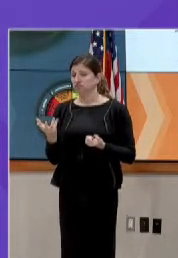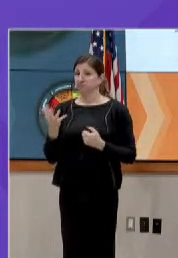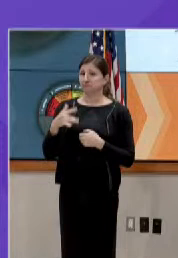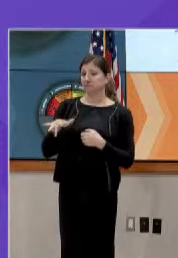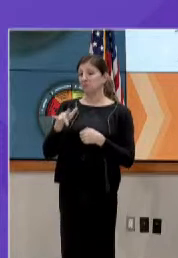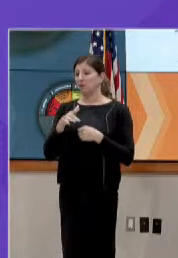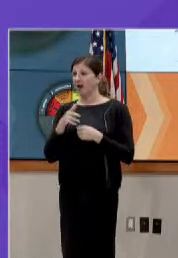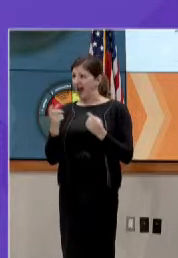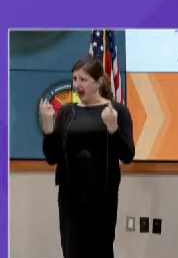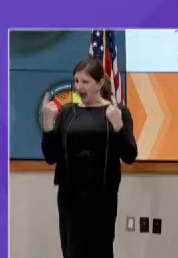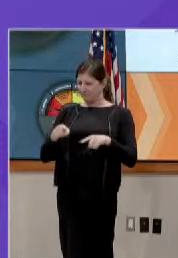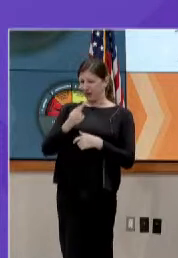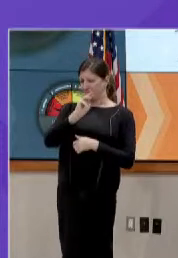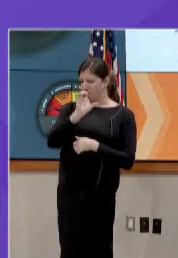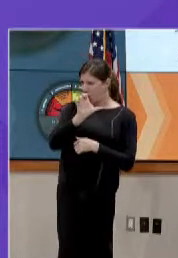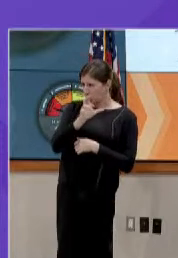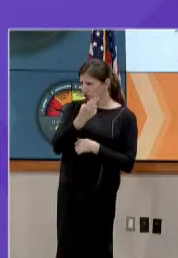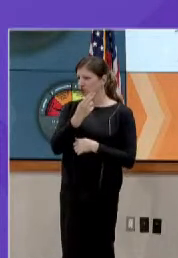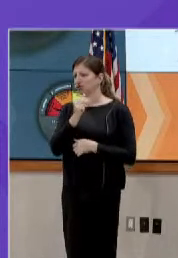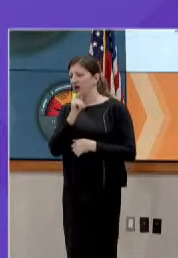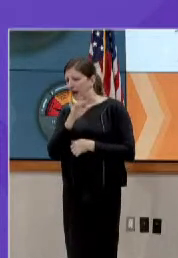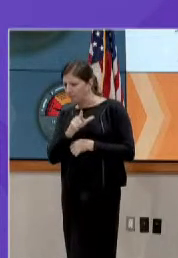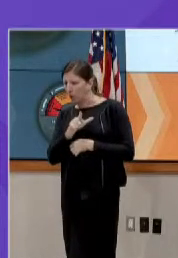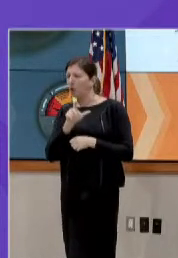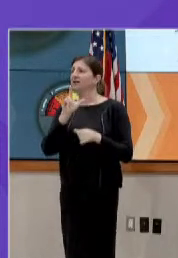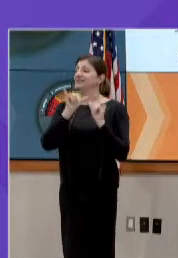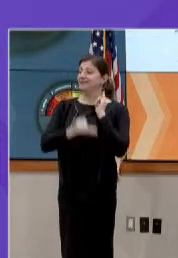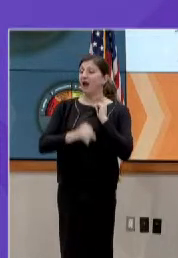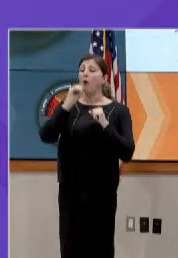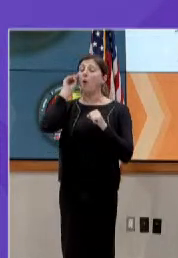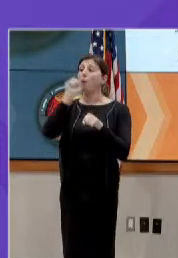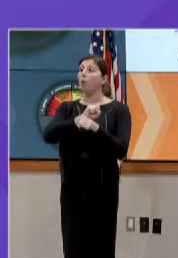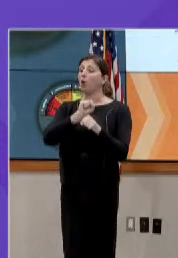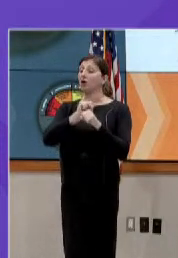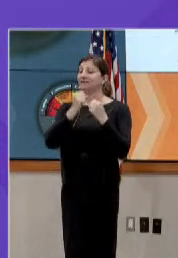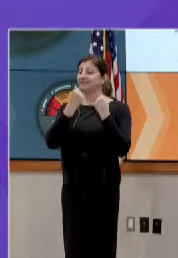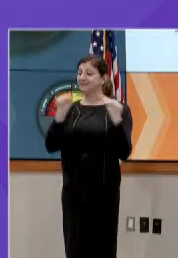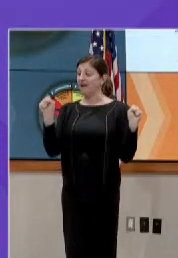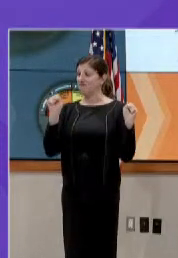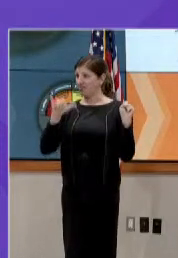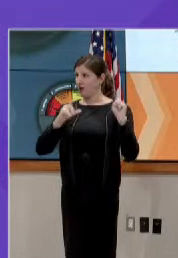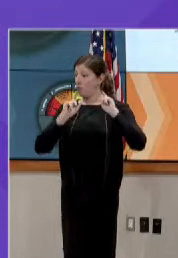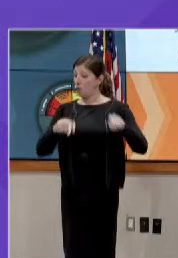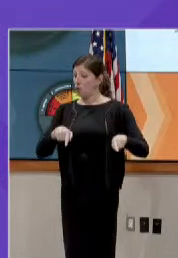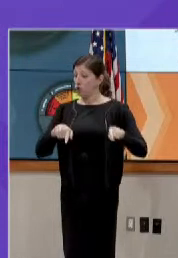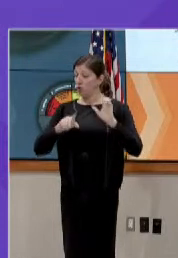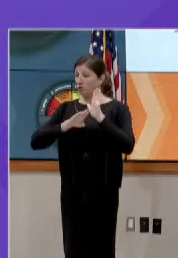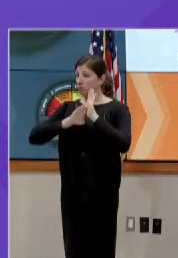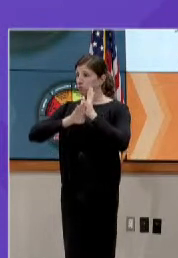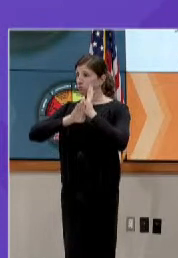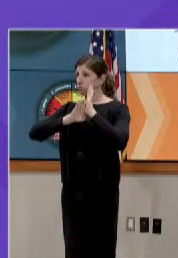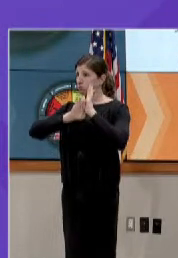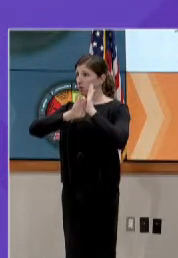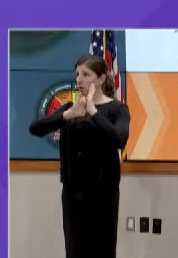early stages and during the stay home, work safe orders, the case rates,